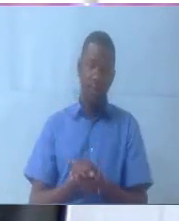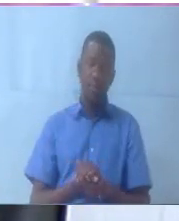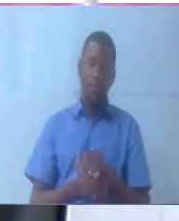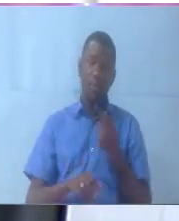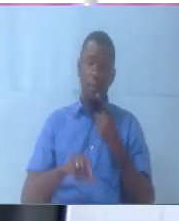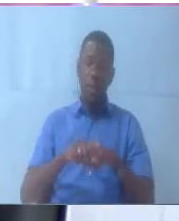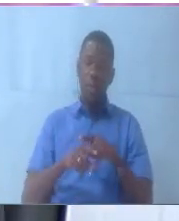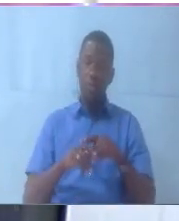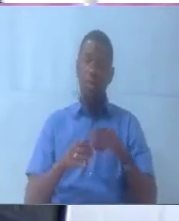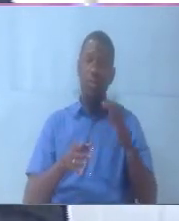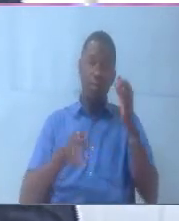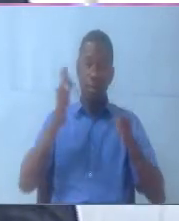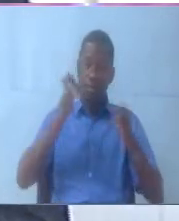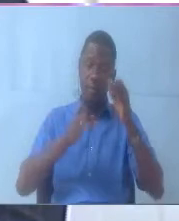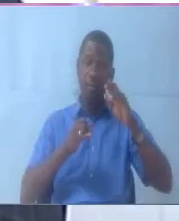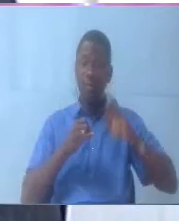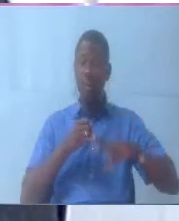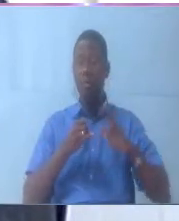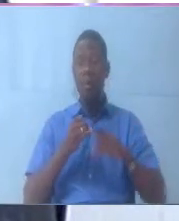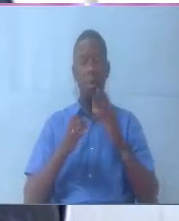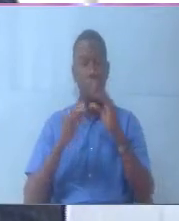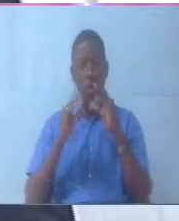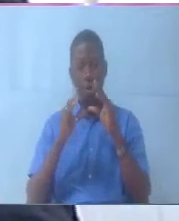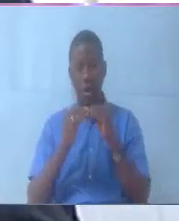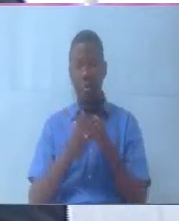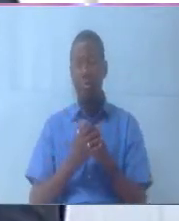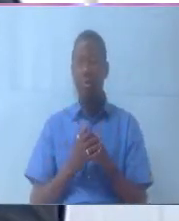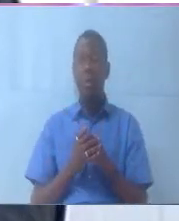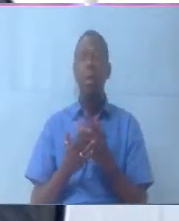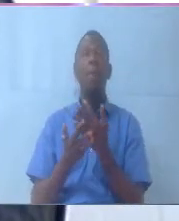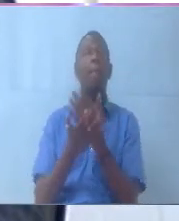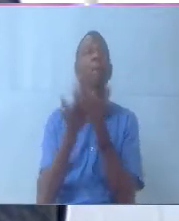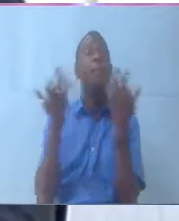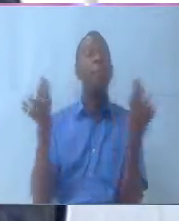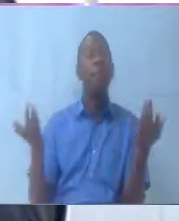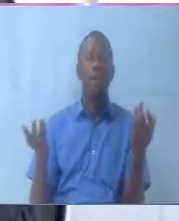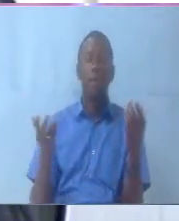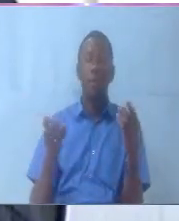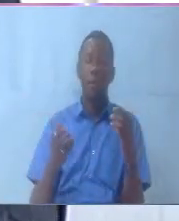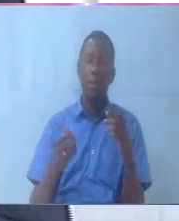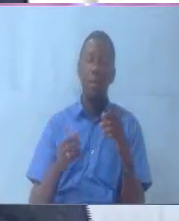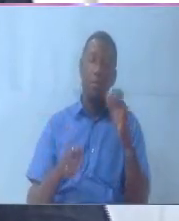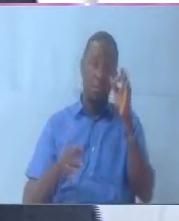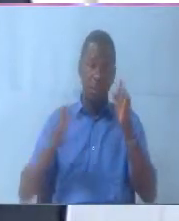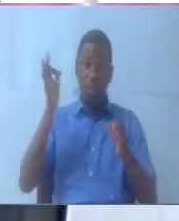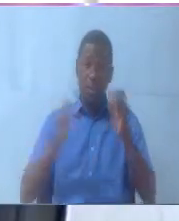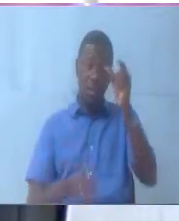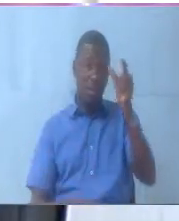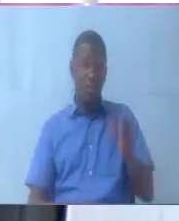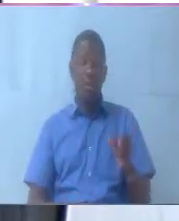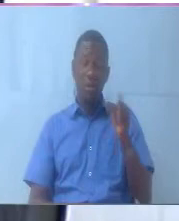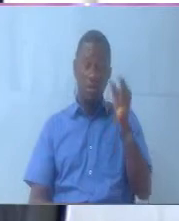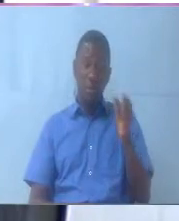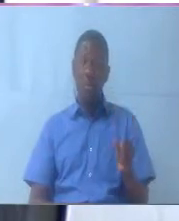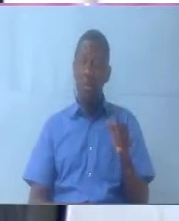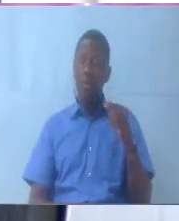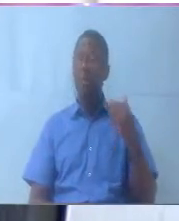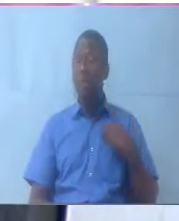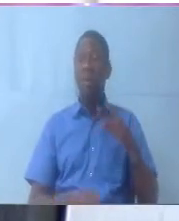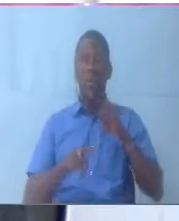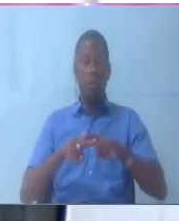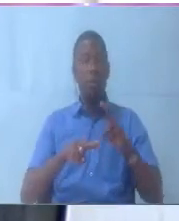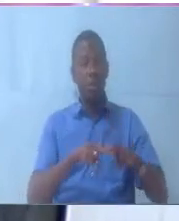a lot of magistrates presided over the matter. Magistrate Jamalu Sotonta